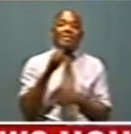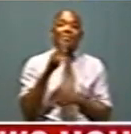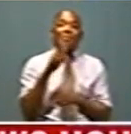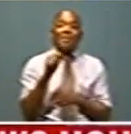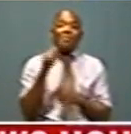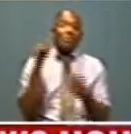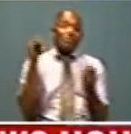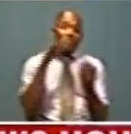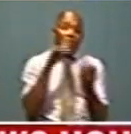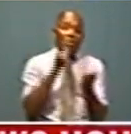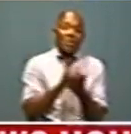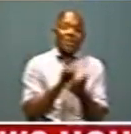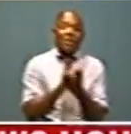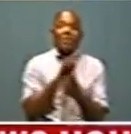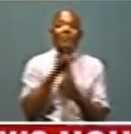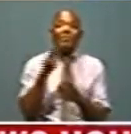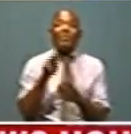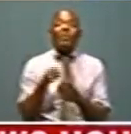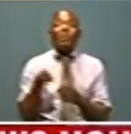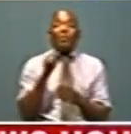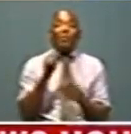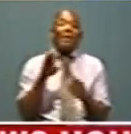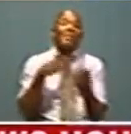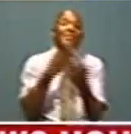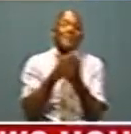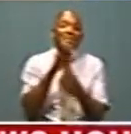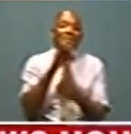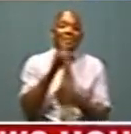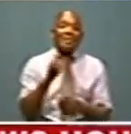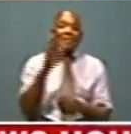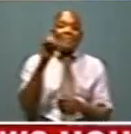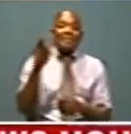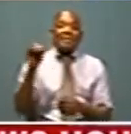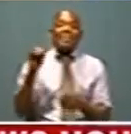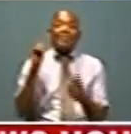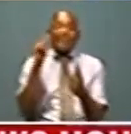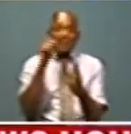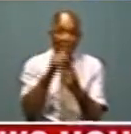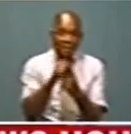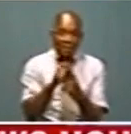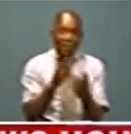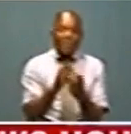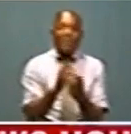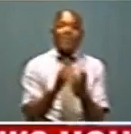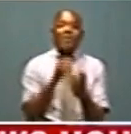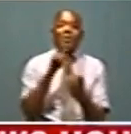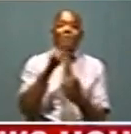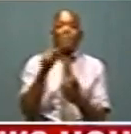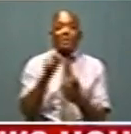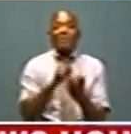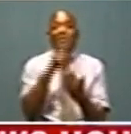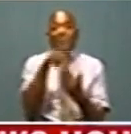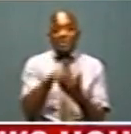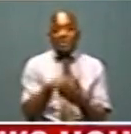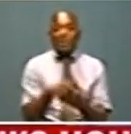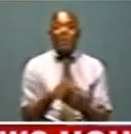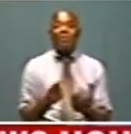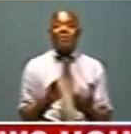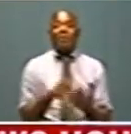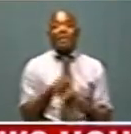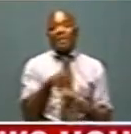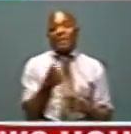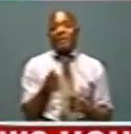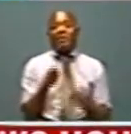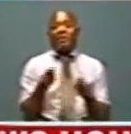was hopeful that the Western region will achieve the 1990-90 target by September 2020 for emulation by